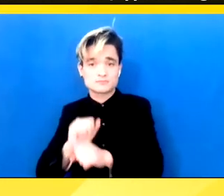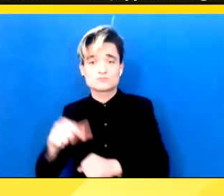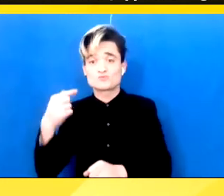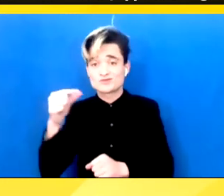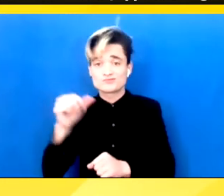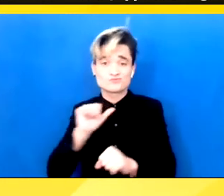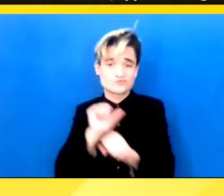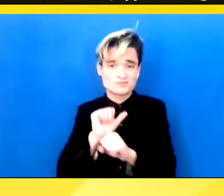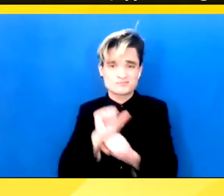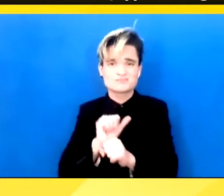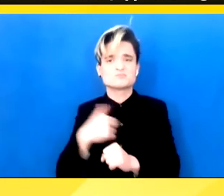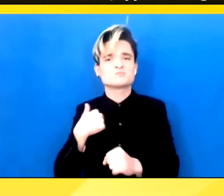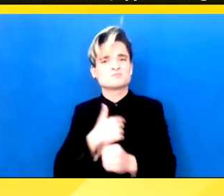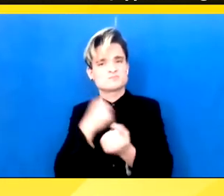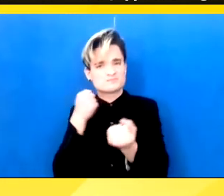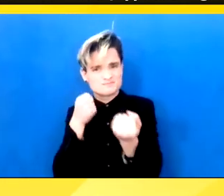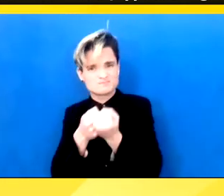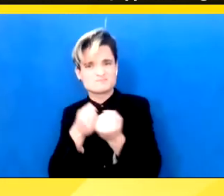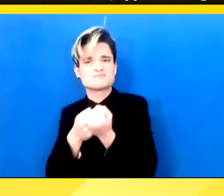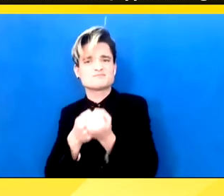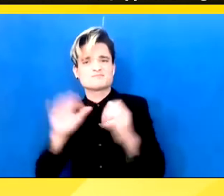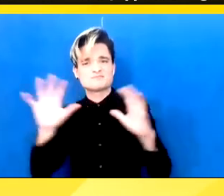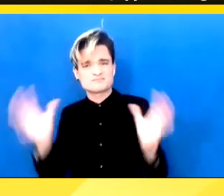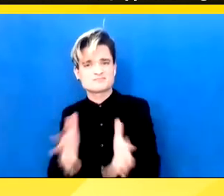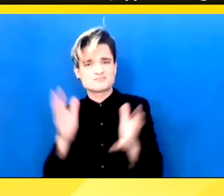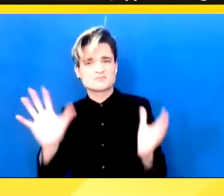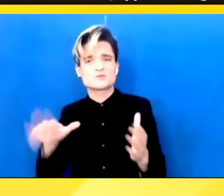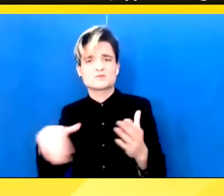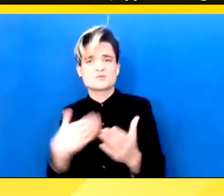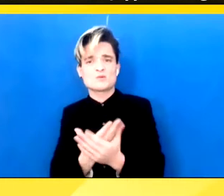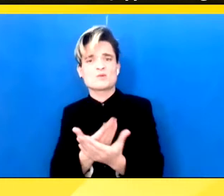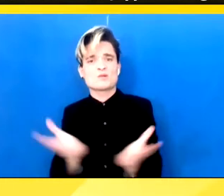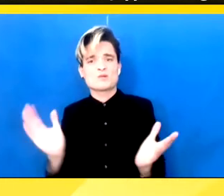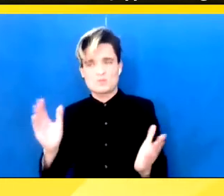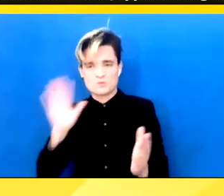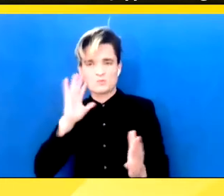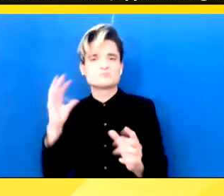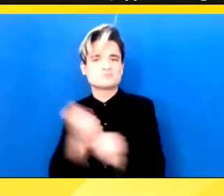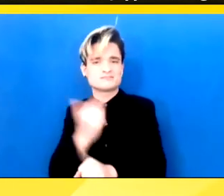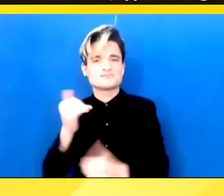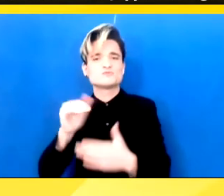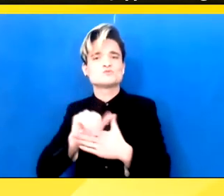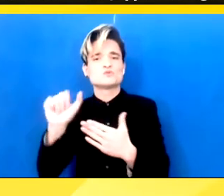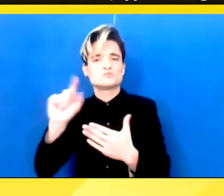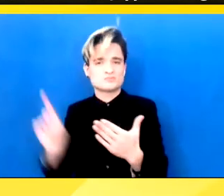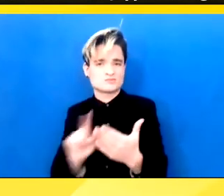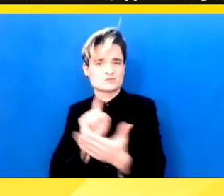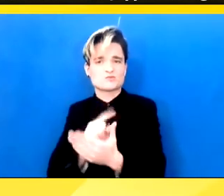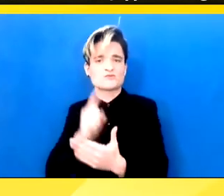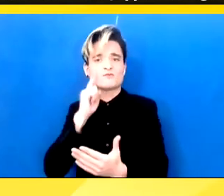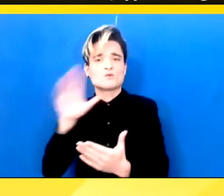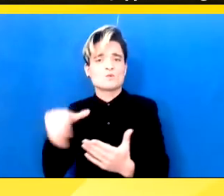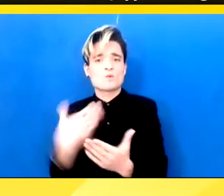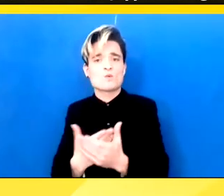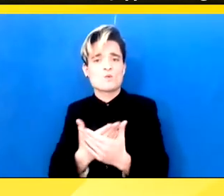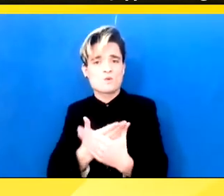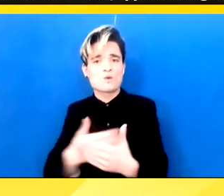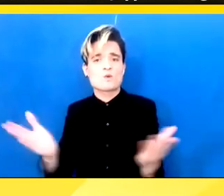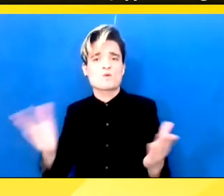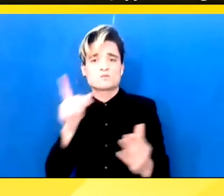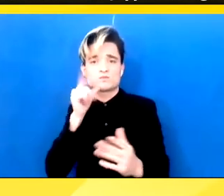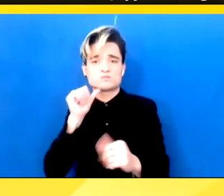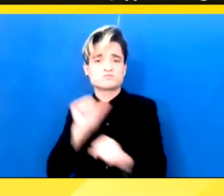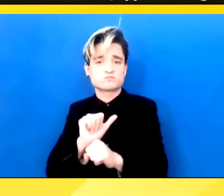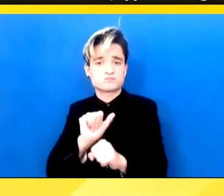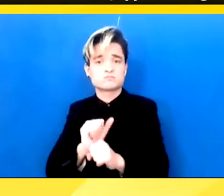an hour for everyone. Thanks so much for the fearlessness and courage of Bessemer workers. You give us all hope that